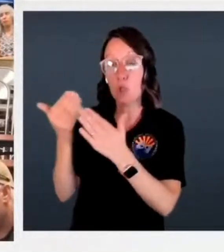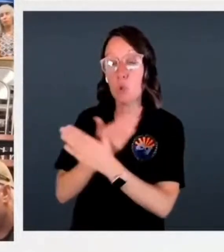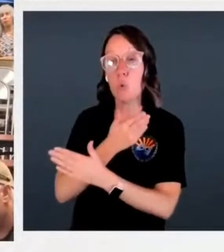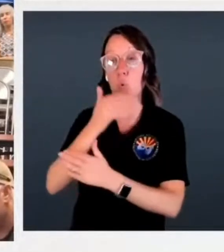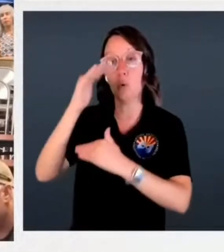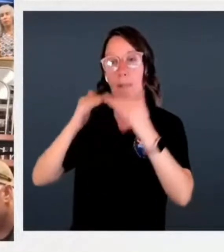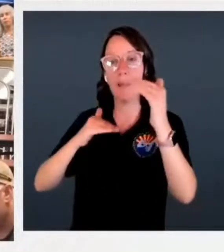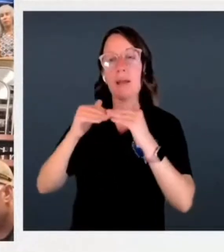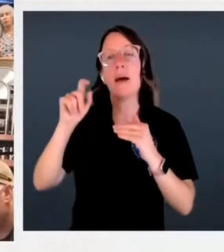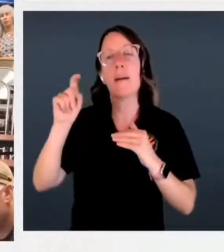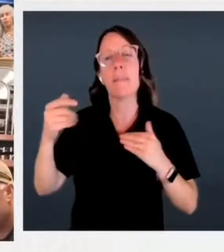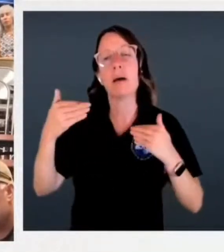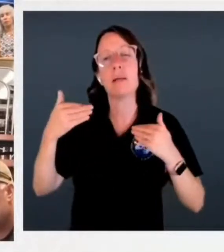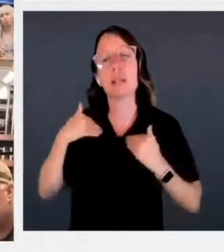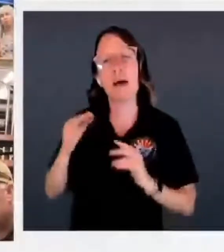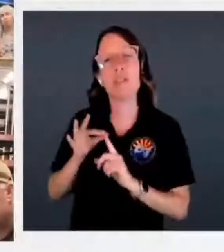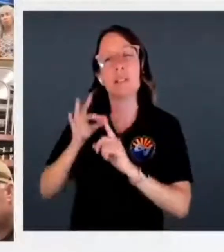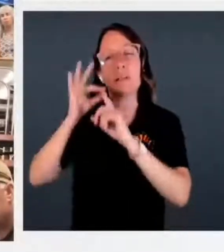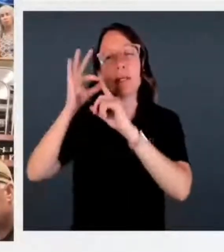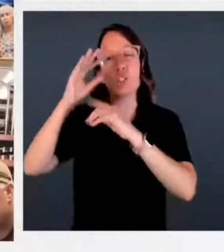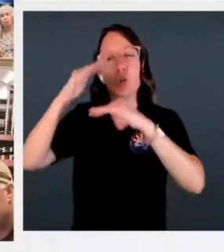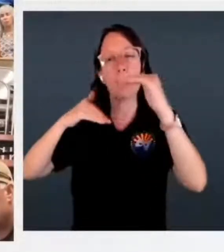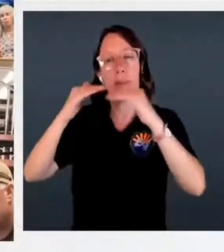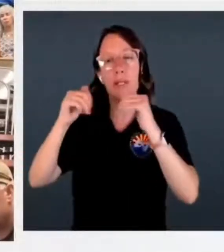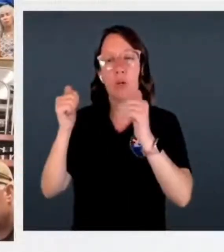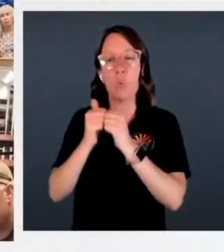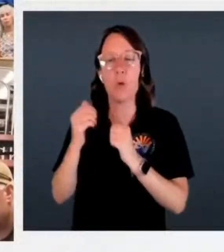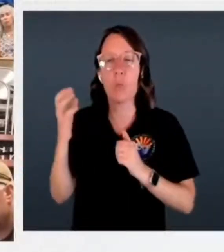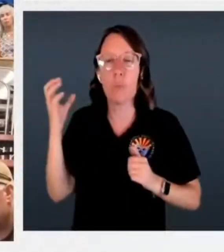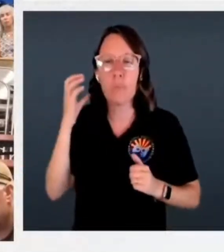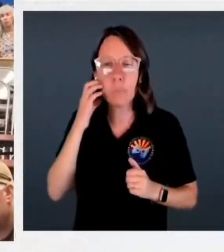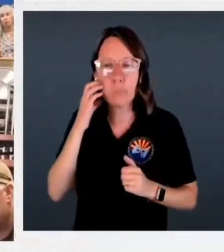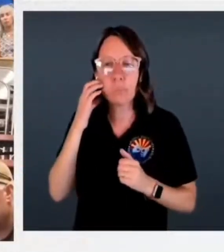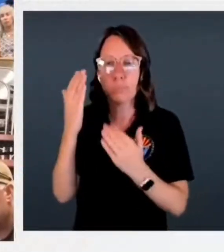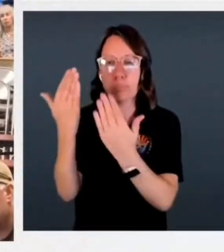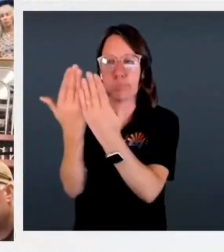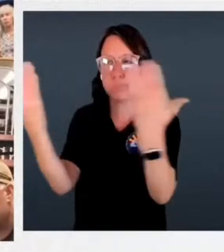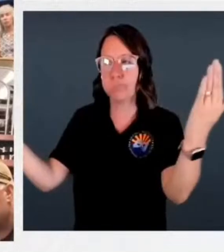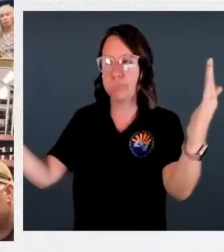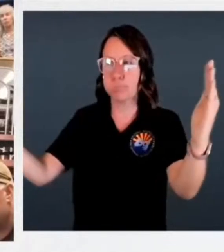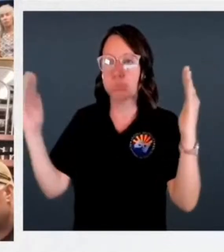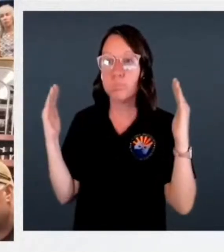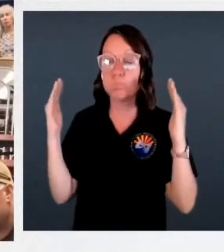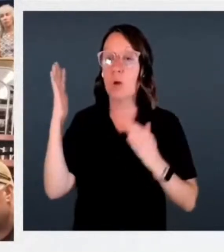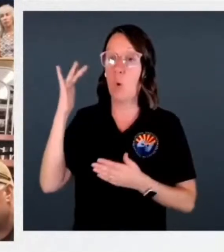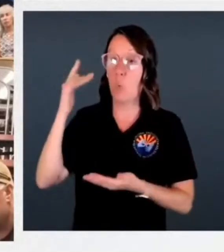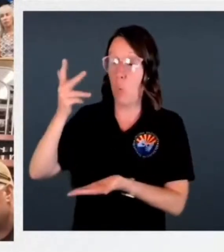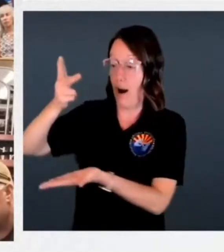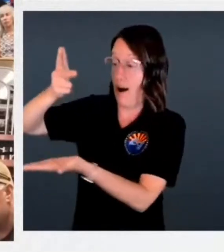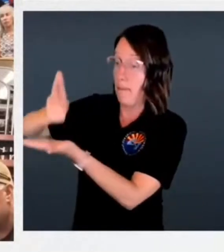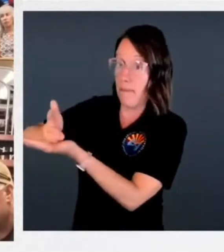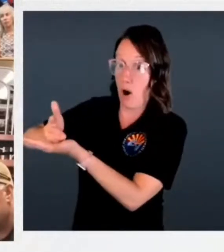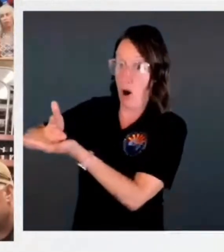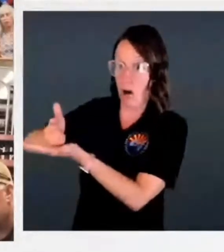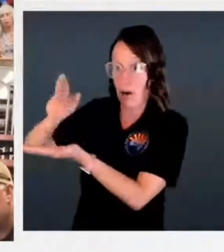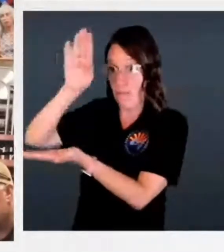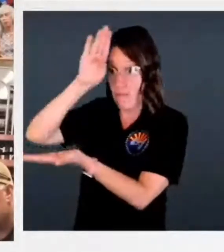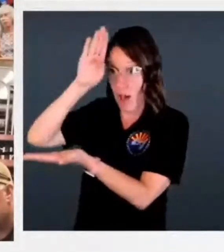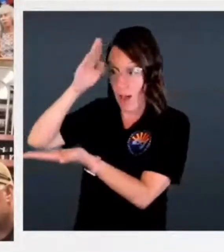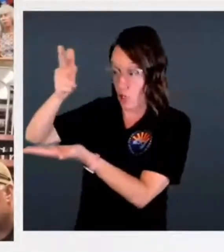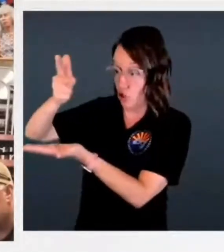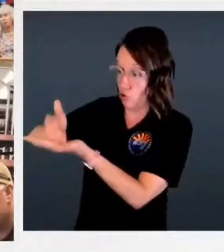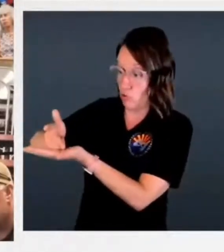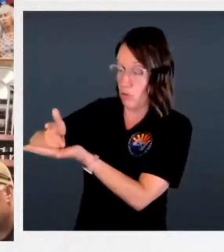insulated building, because when you put water in a fire truck and you get sub-freezing weather, it